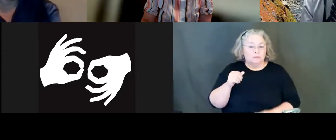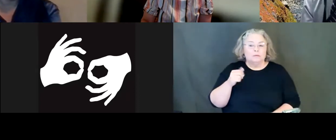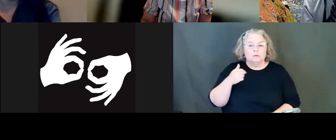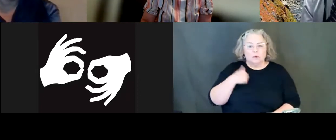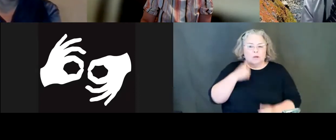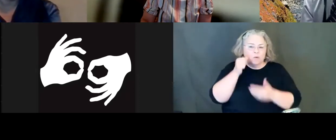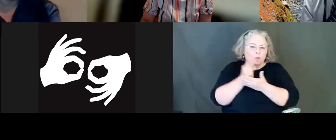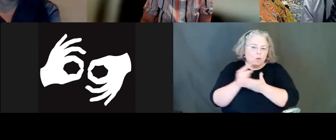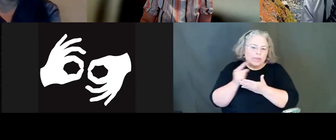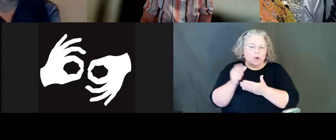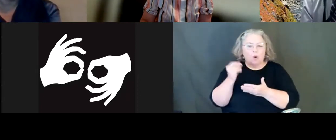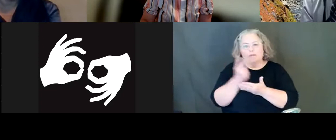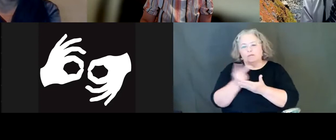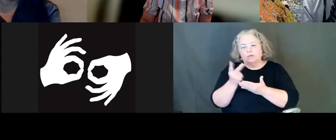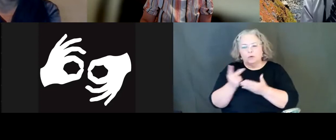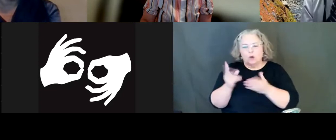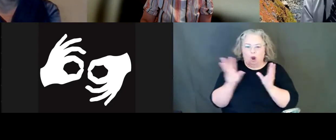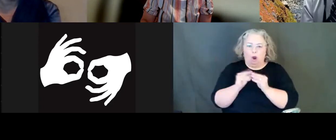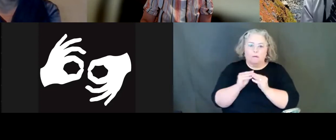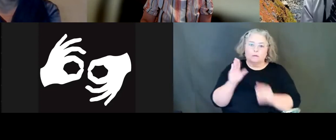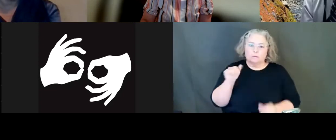weekly or every other week conference calls,